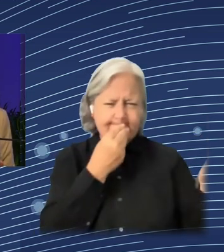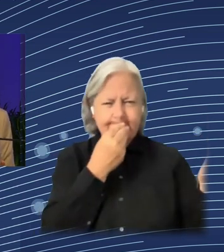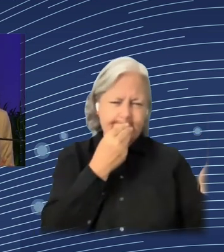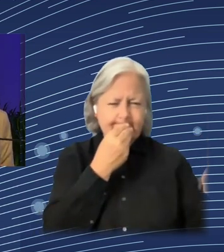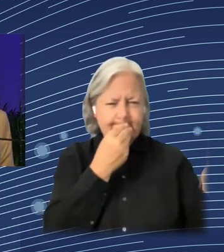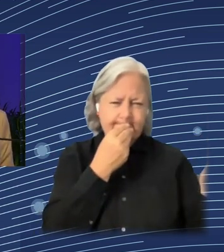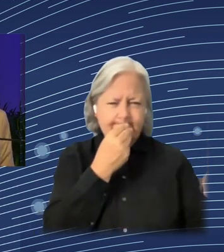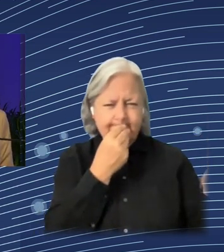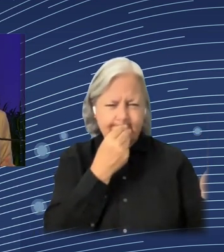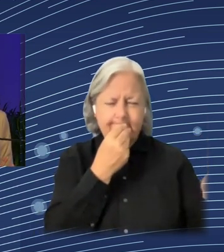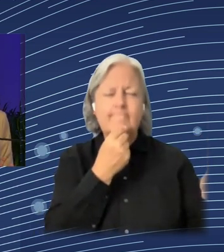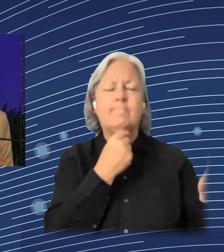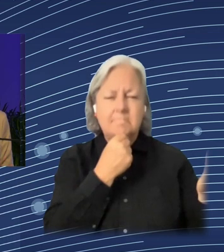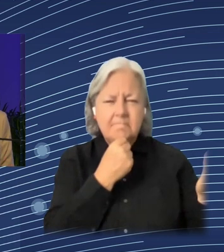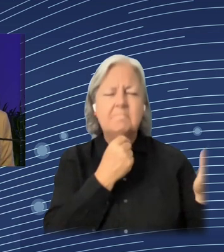the employer's